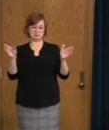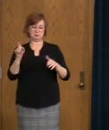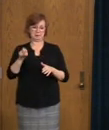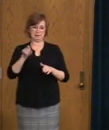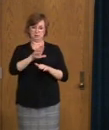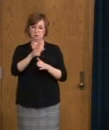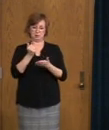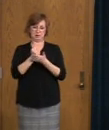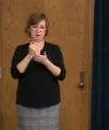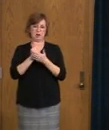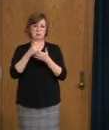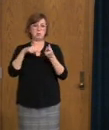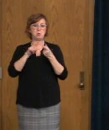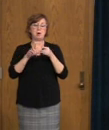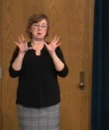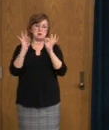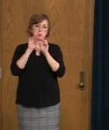especially.